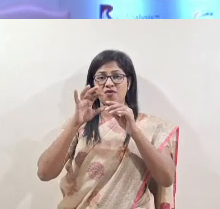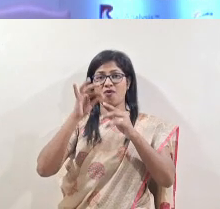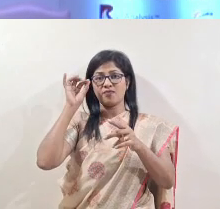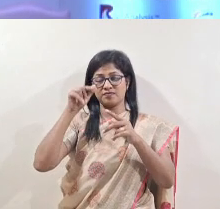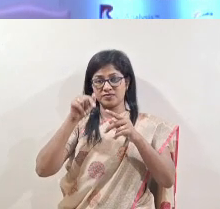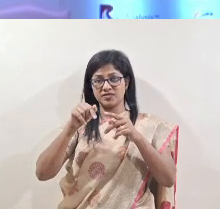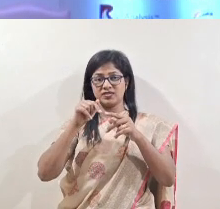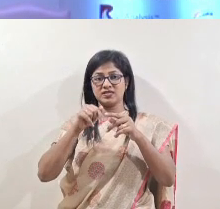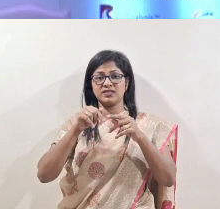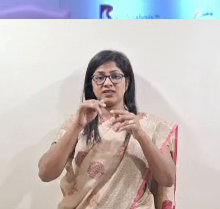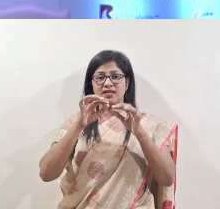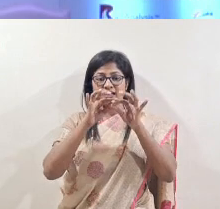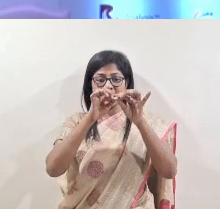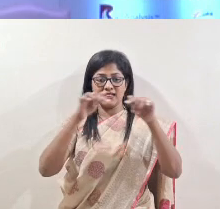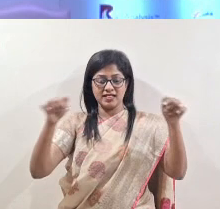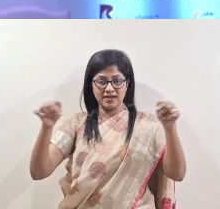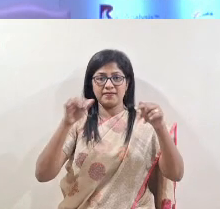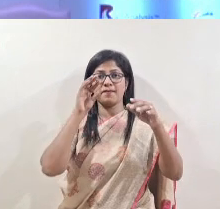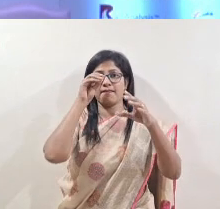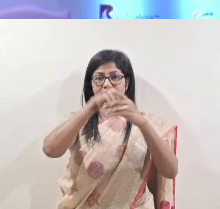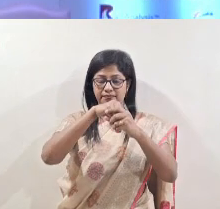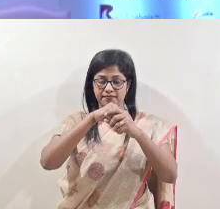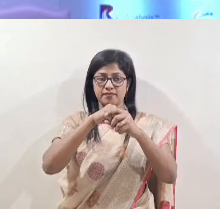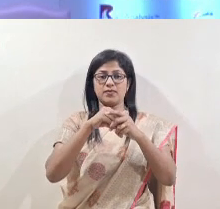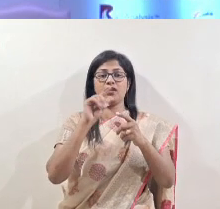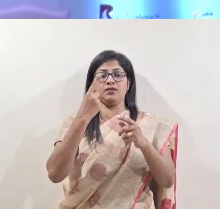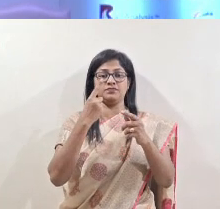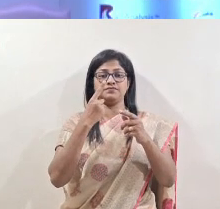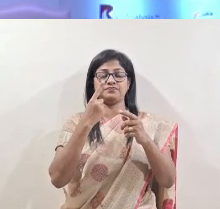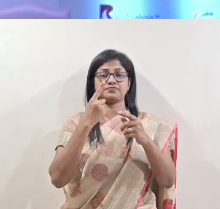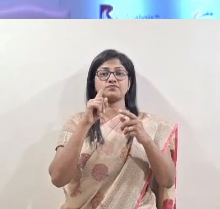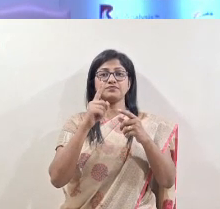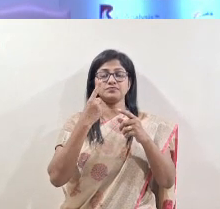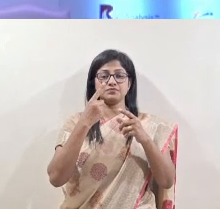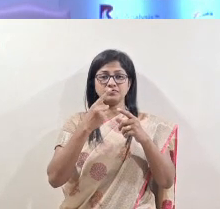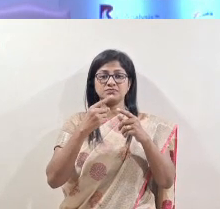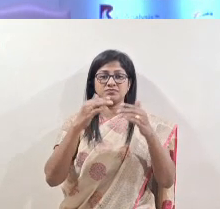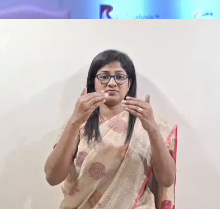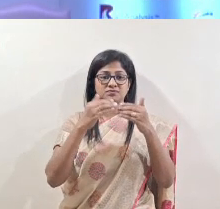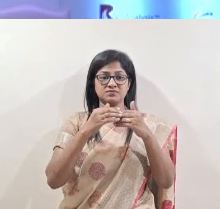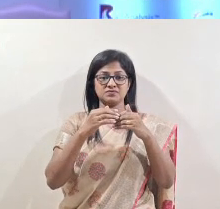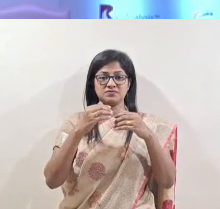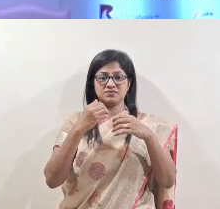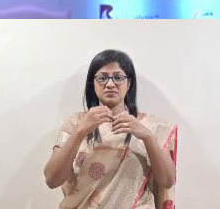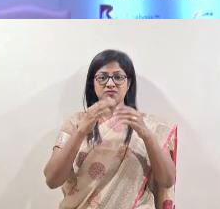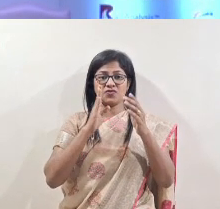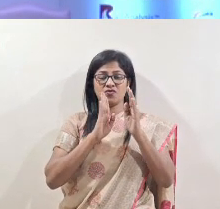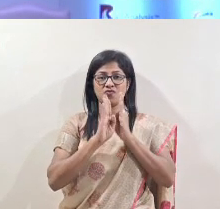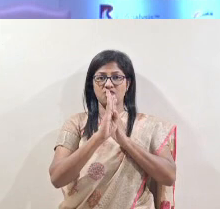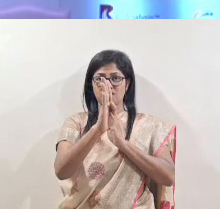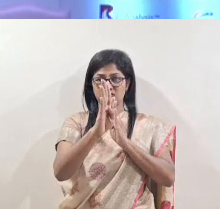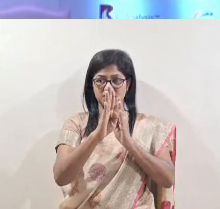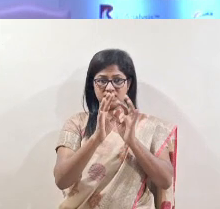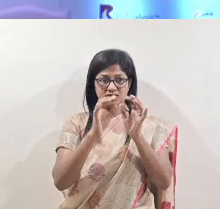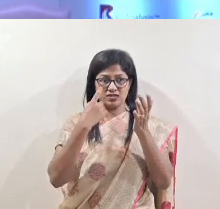give a line. Firstly what we did, we drawn the horizontal reference line.